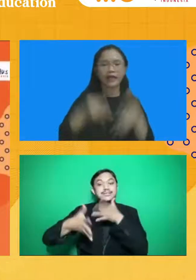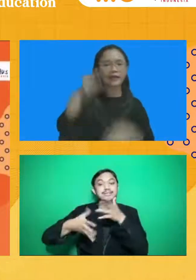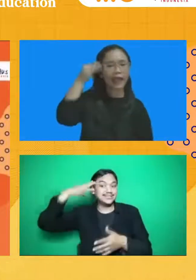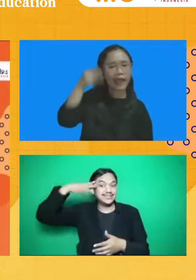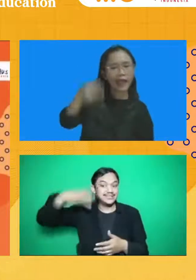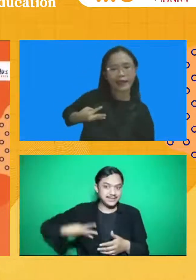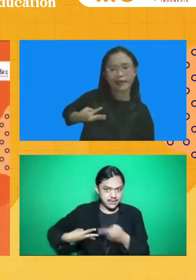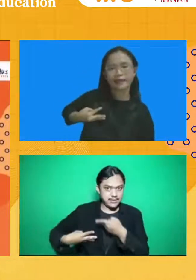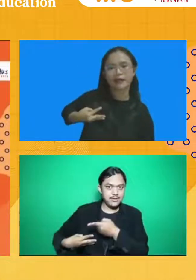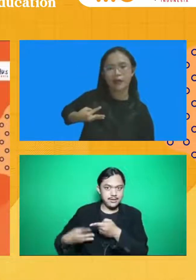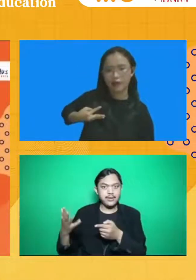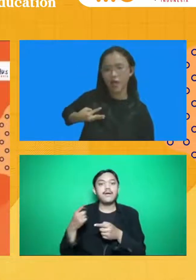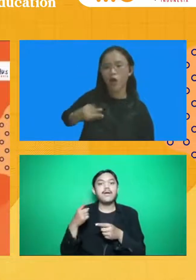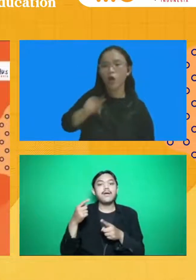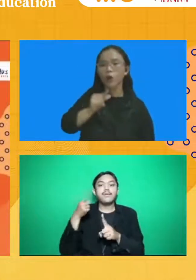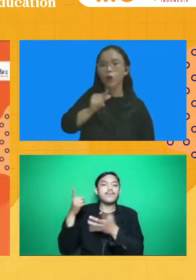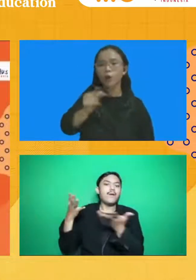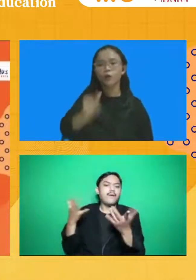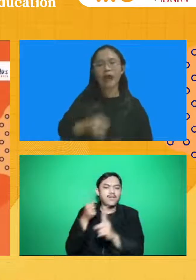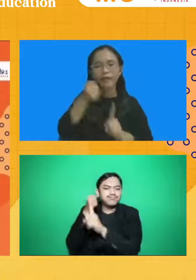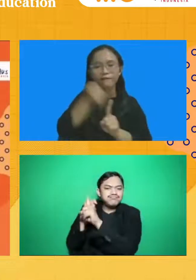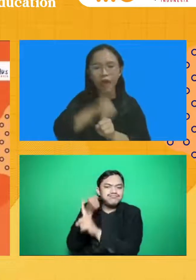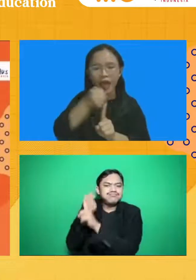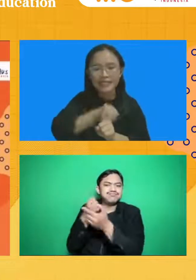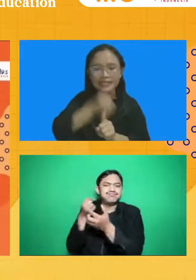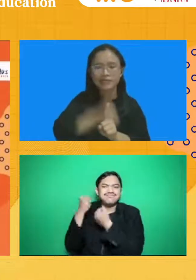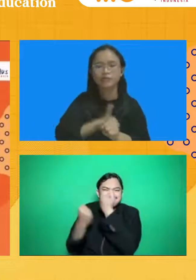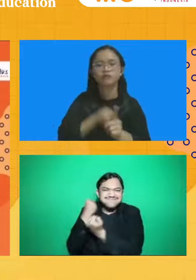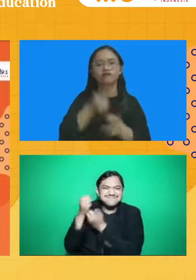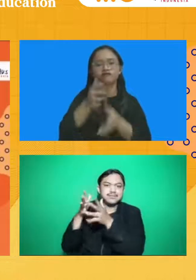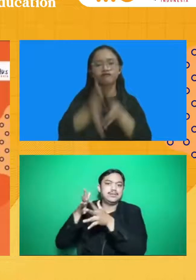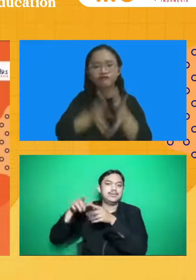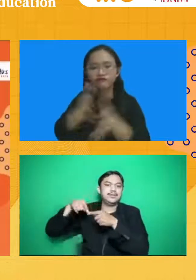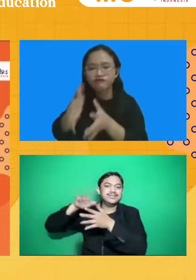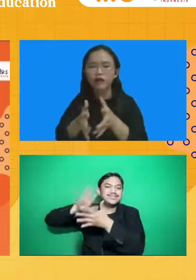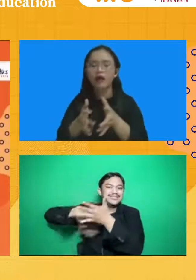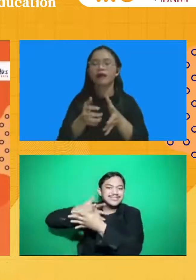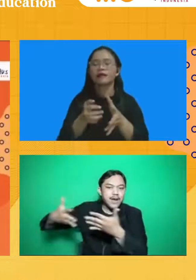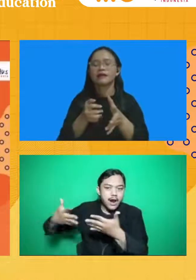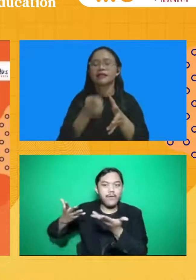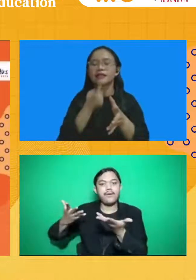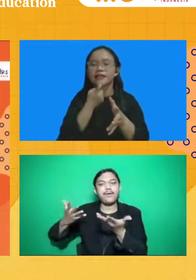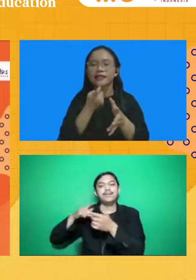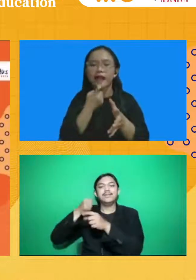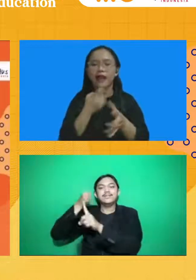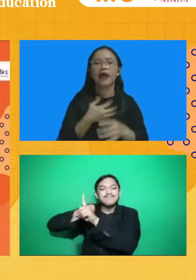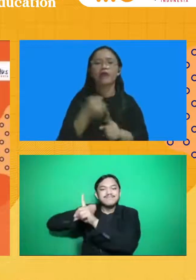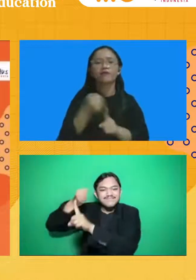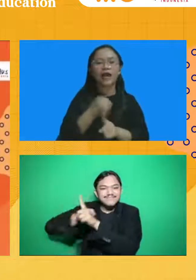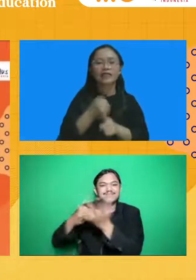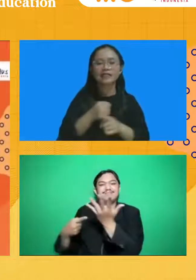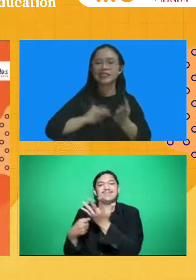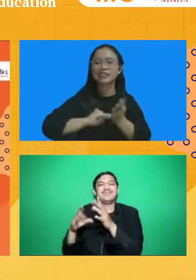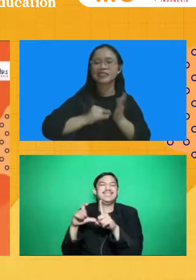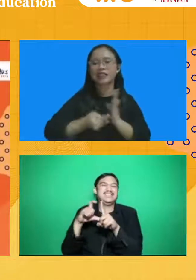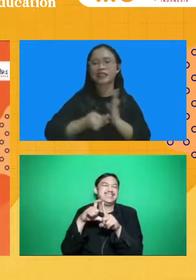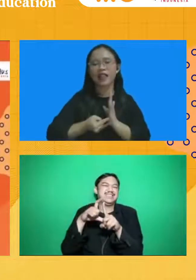gender-based violence in Indonesia. I think it's better time for the ice break.